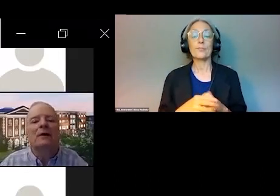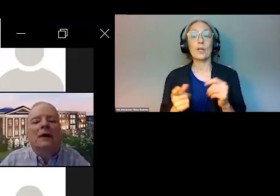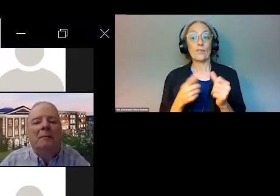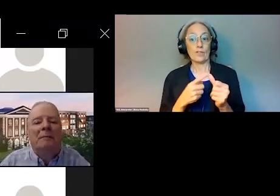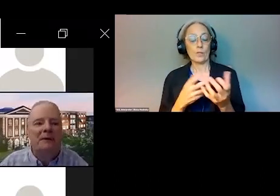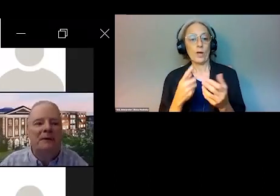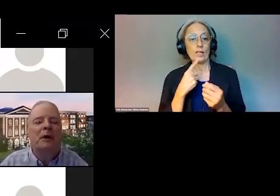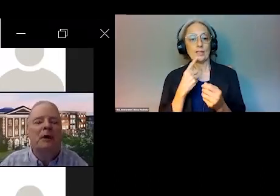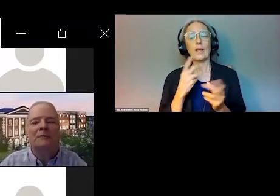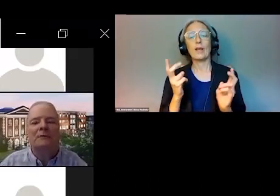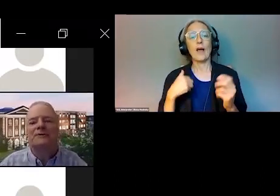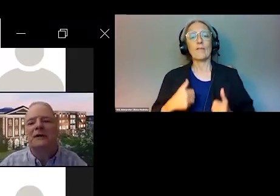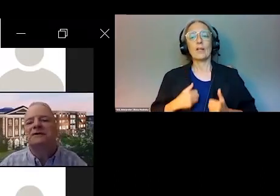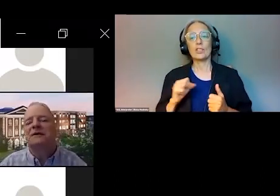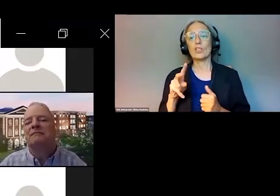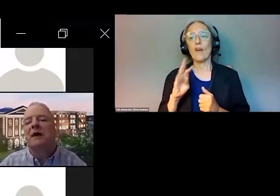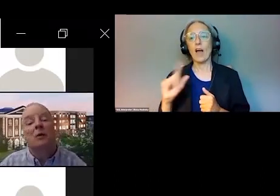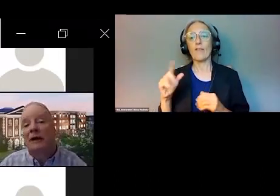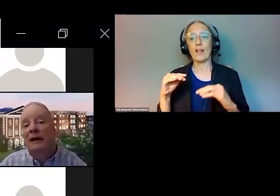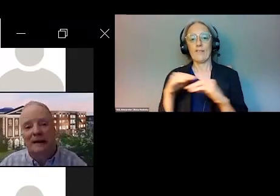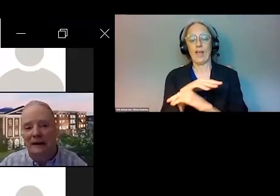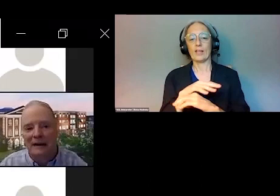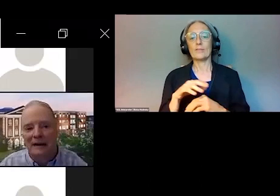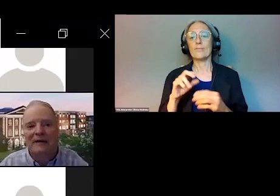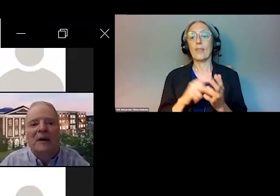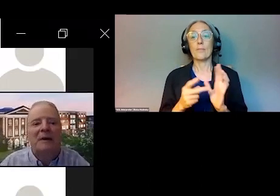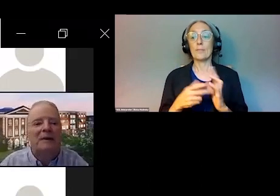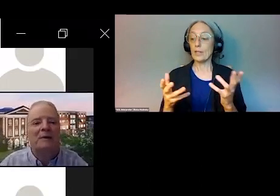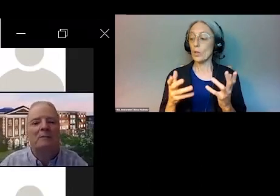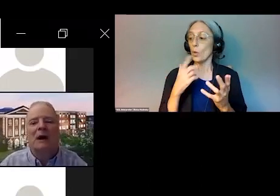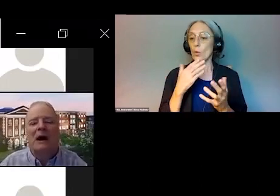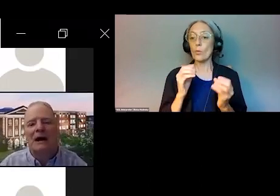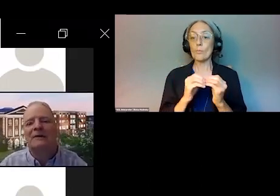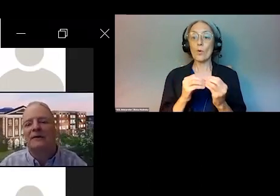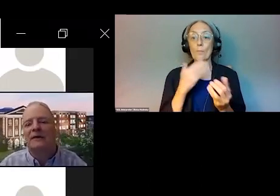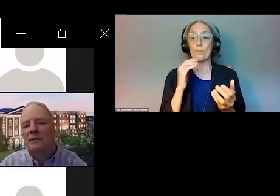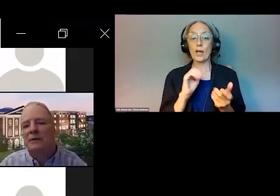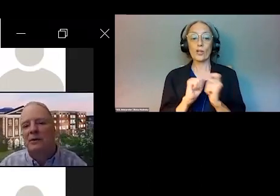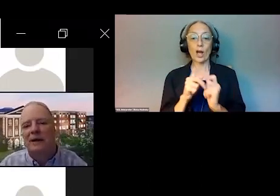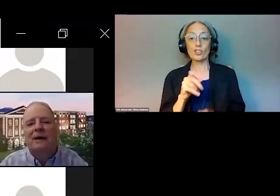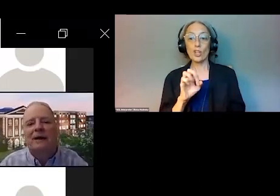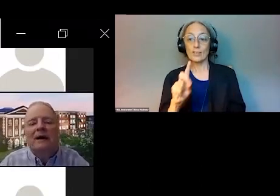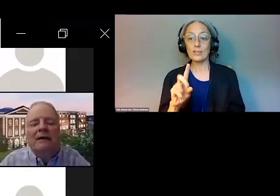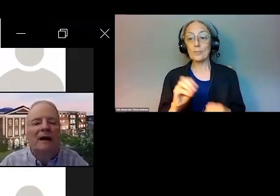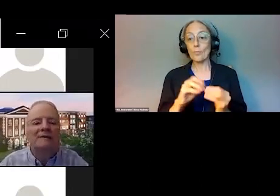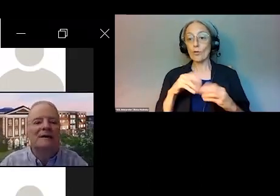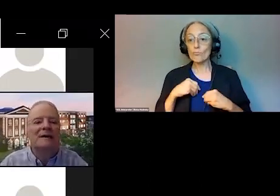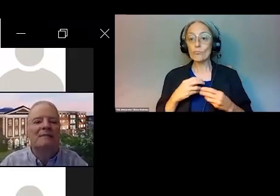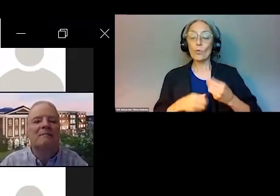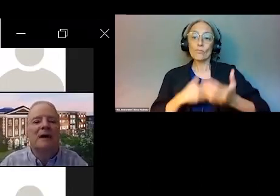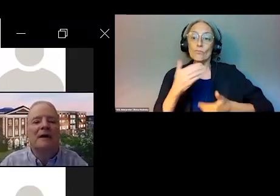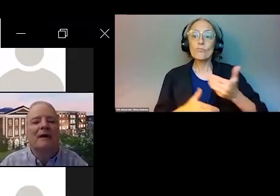survival effect. So people who are better adjusted are more likely to live. People that are more active, that are